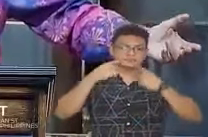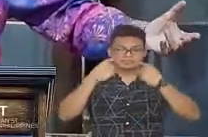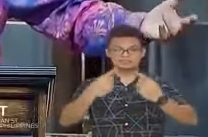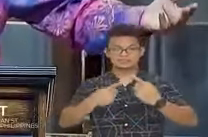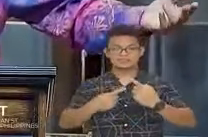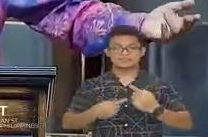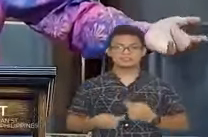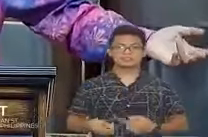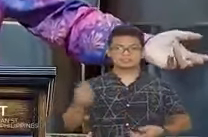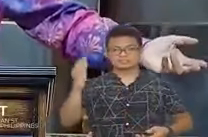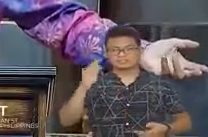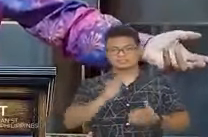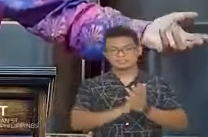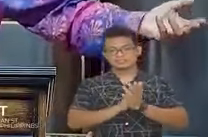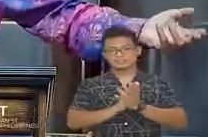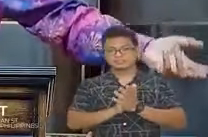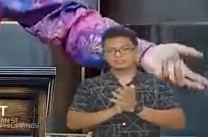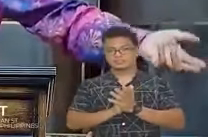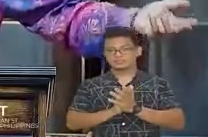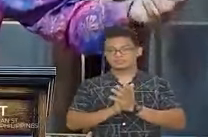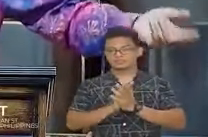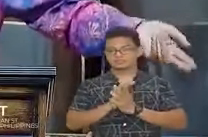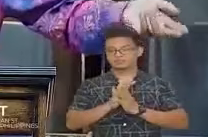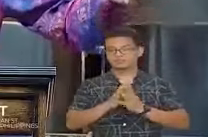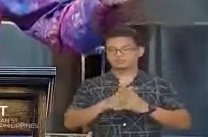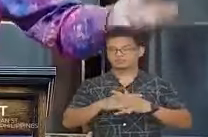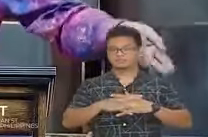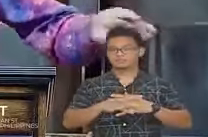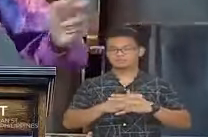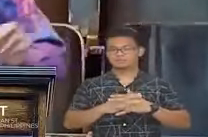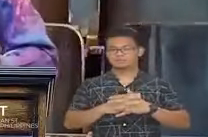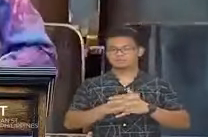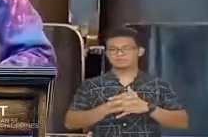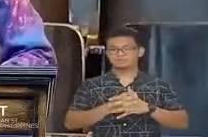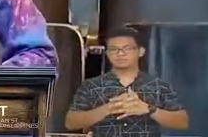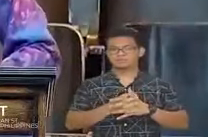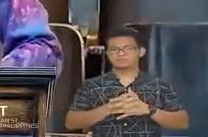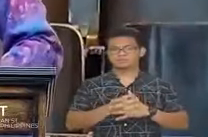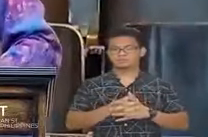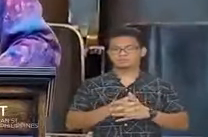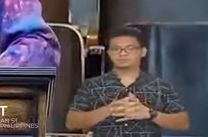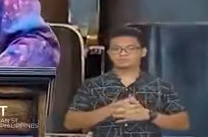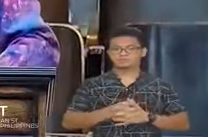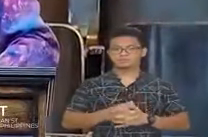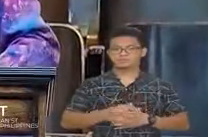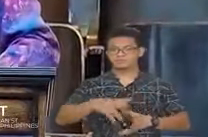said, "Hello, troublemaker, art thou he that troubleth Israel?"